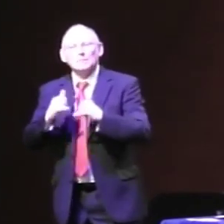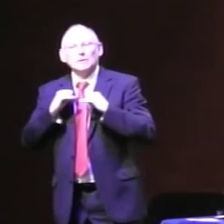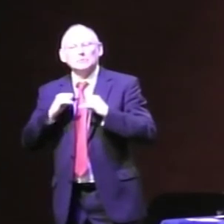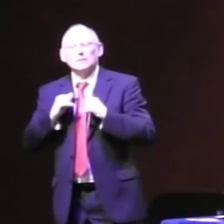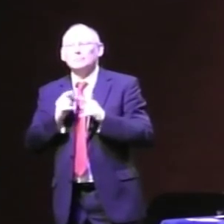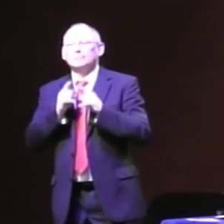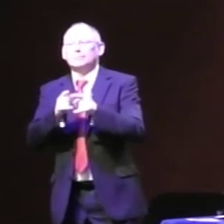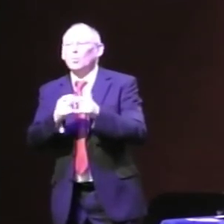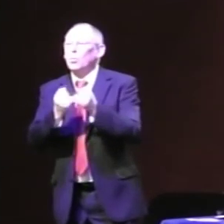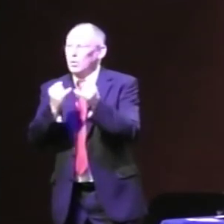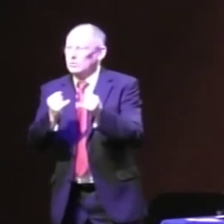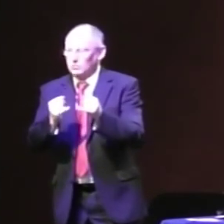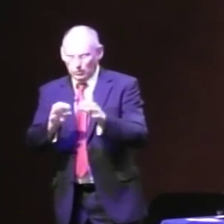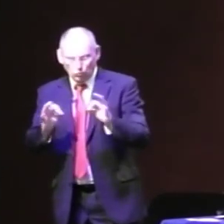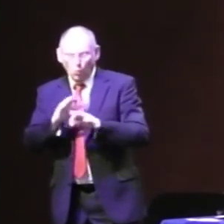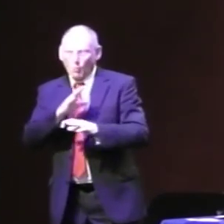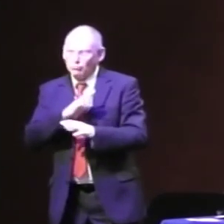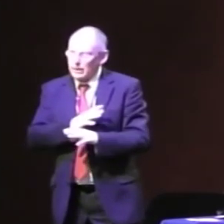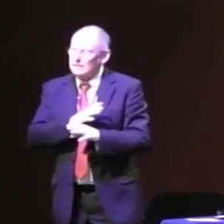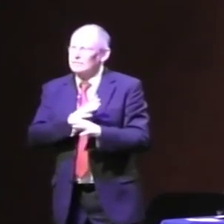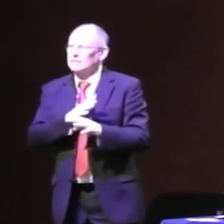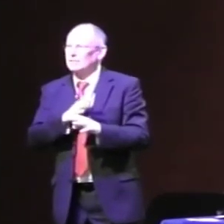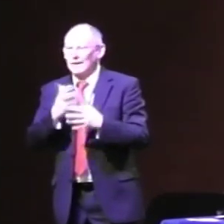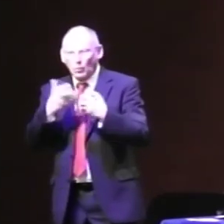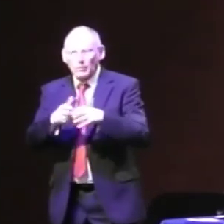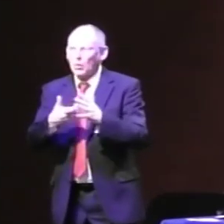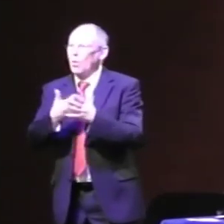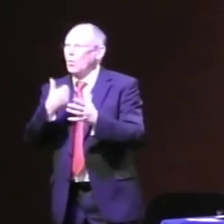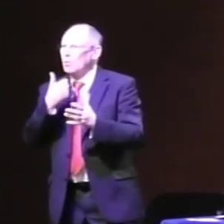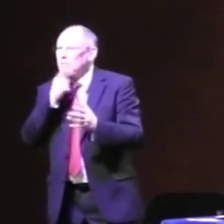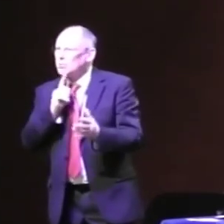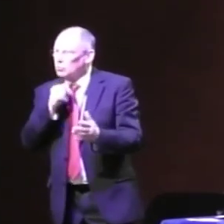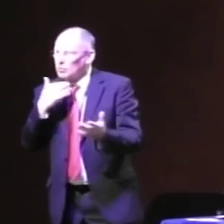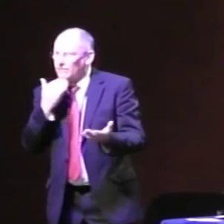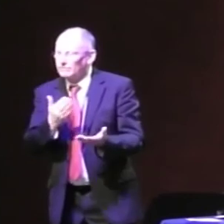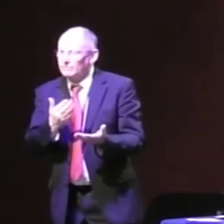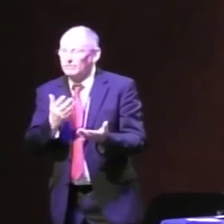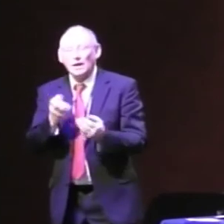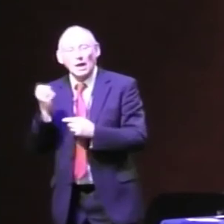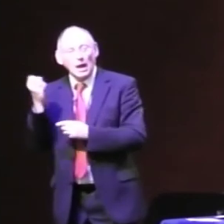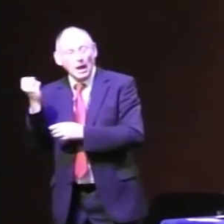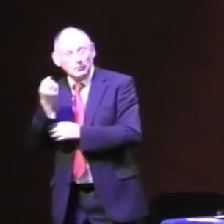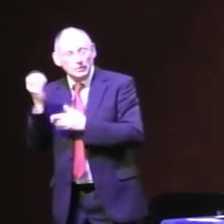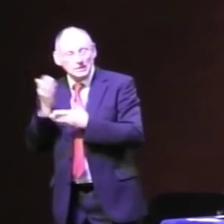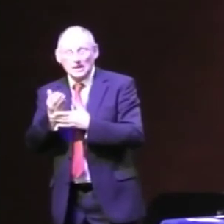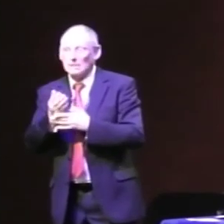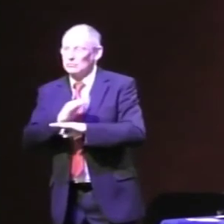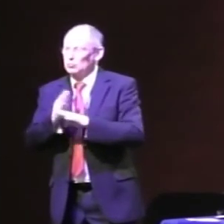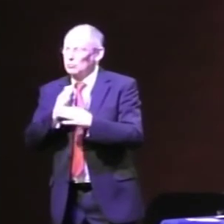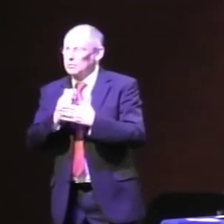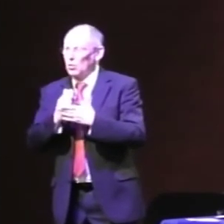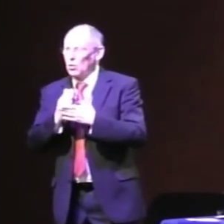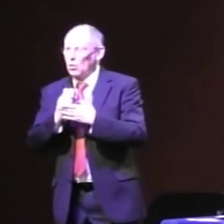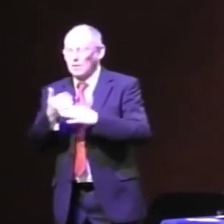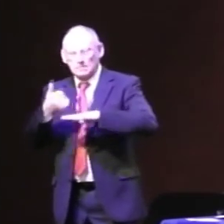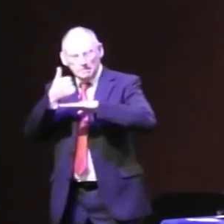worse with a lack of brakes, equipment and people. The ambulance service should not be run on bare bone